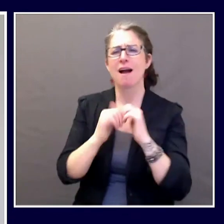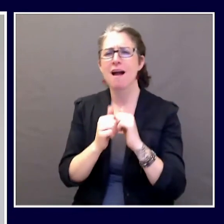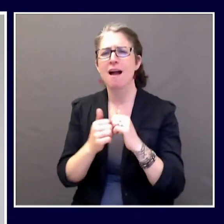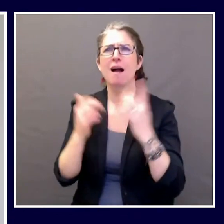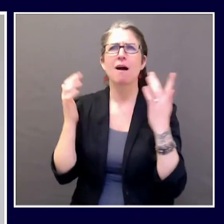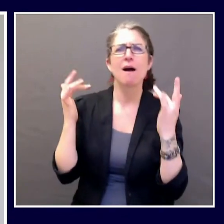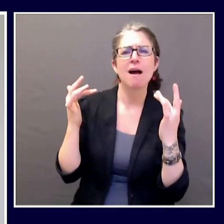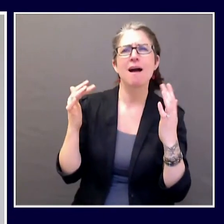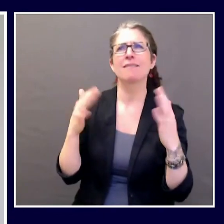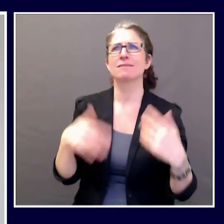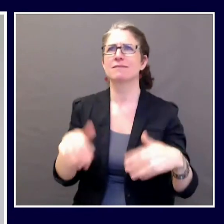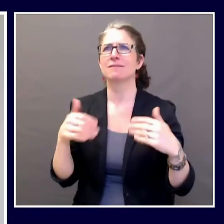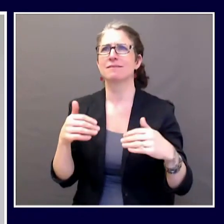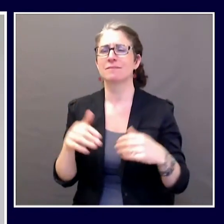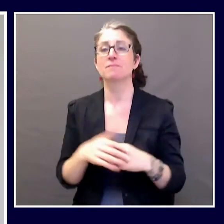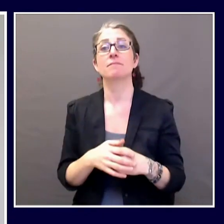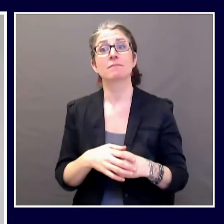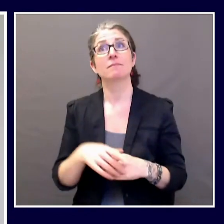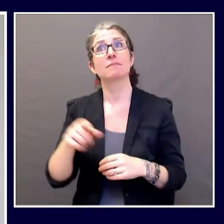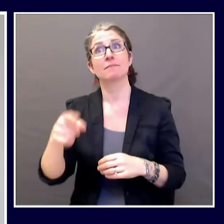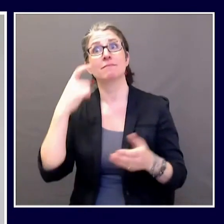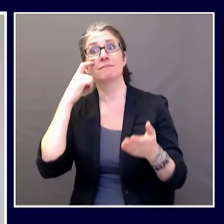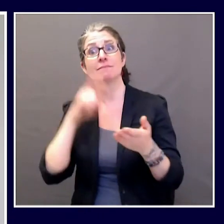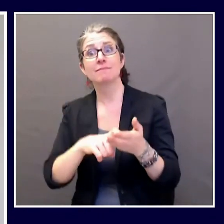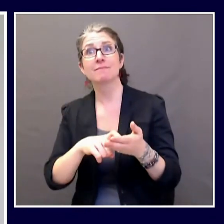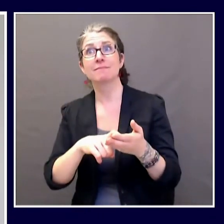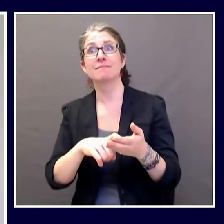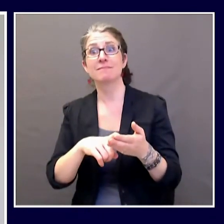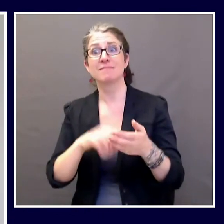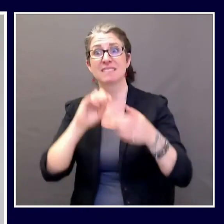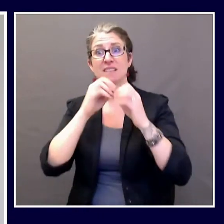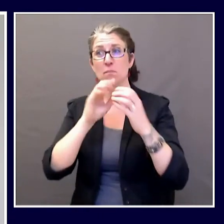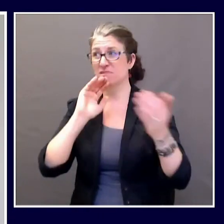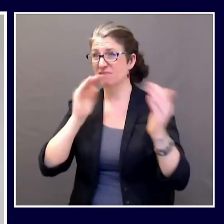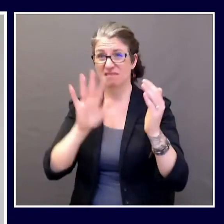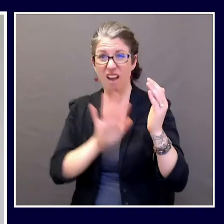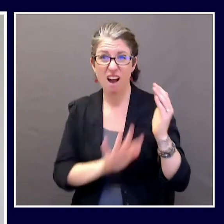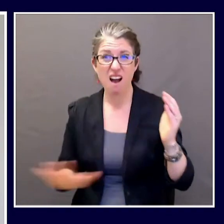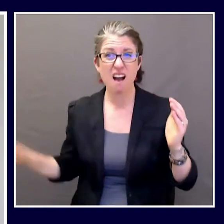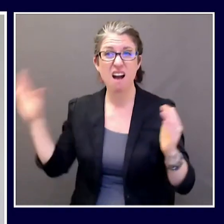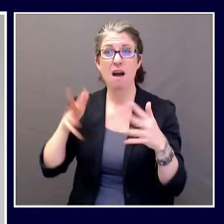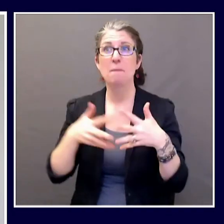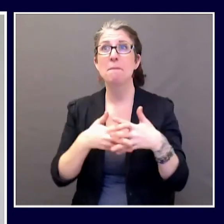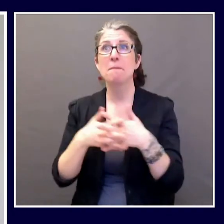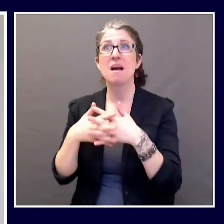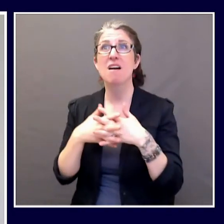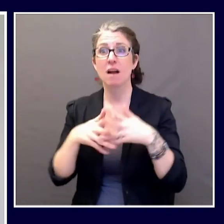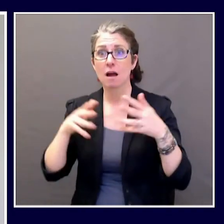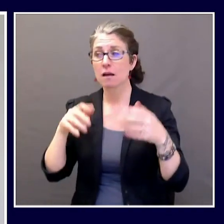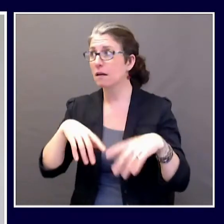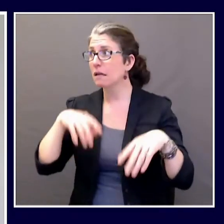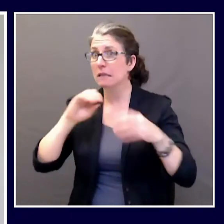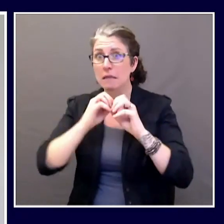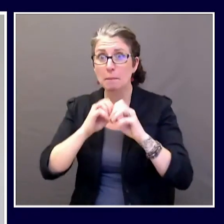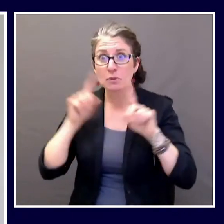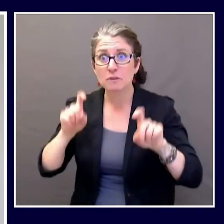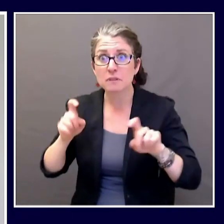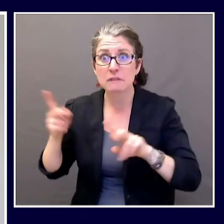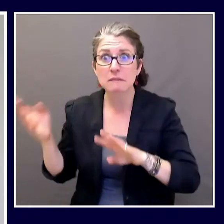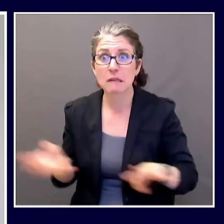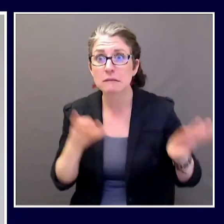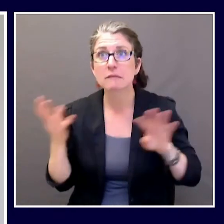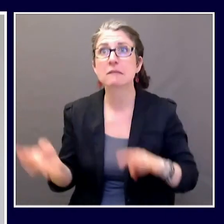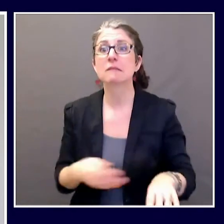test positivity rates, testing volume, hospitalizations, deaths, the number of people who have suffered in severe